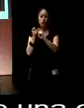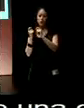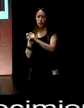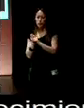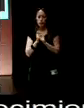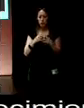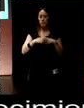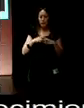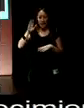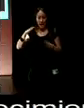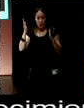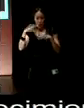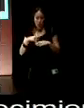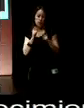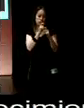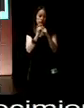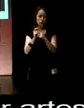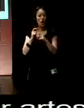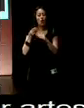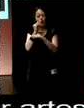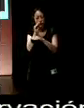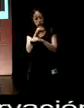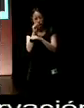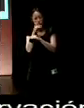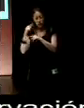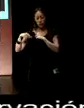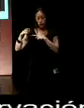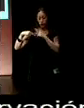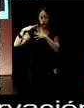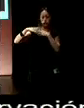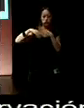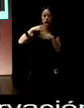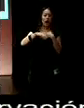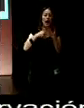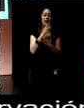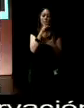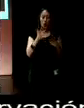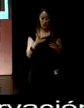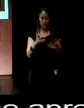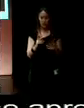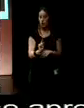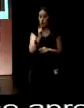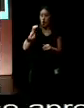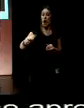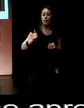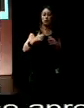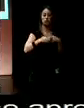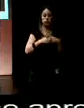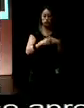And the need for preservation. We appreciate a very clear message. We have to take advantage of the